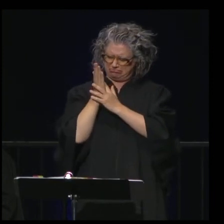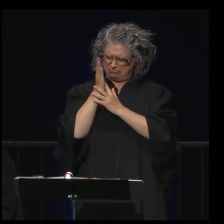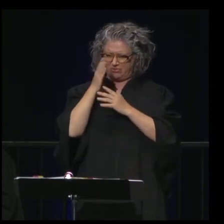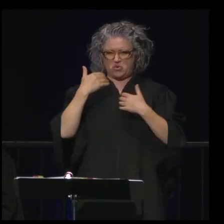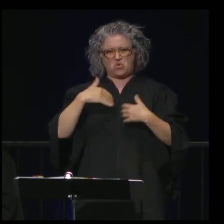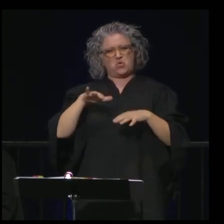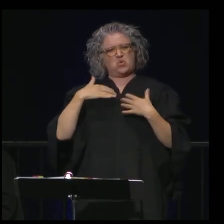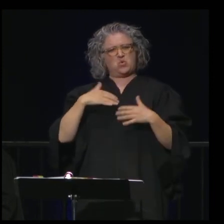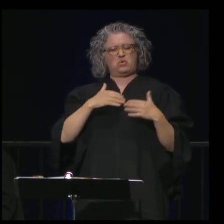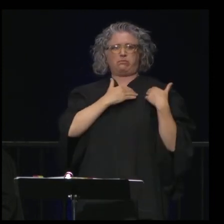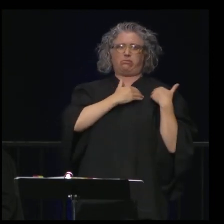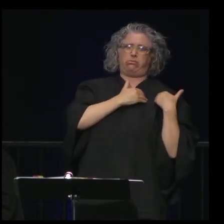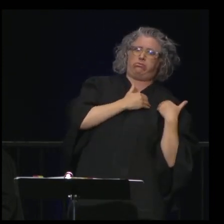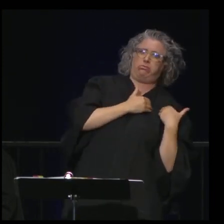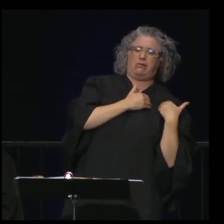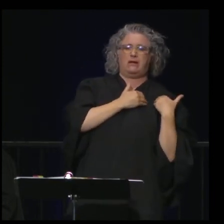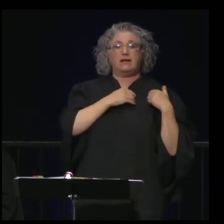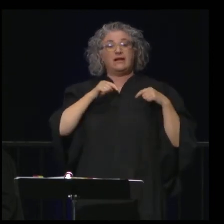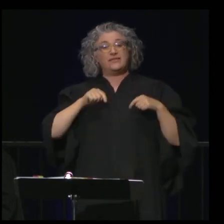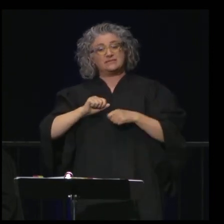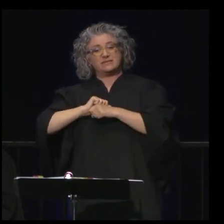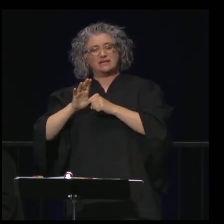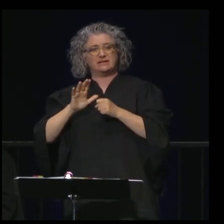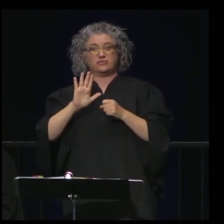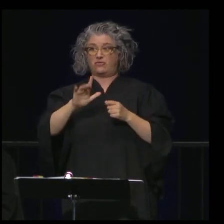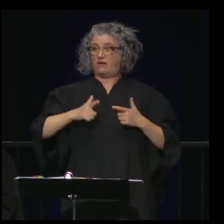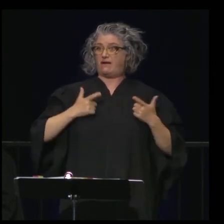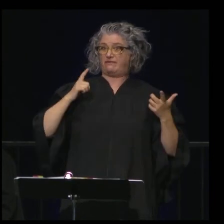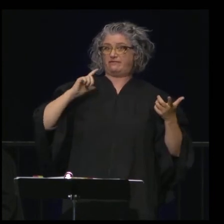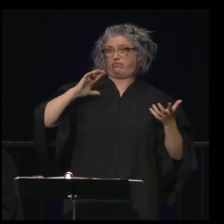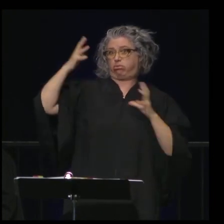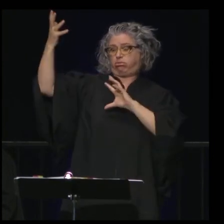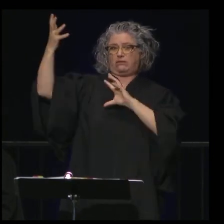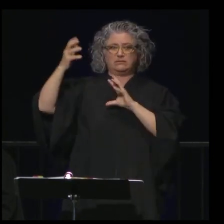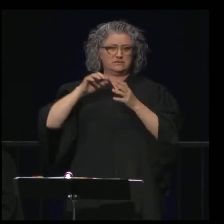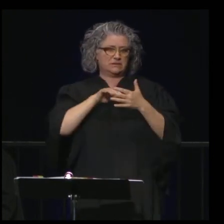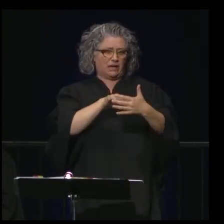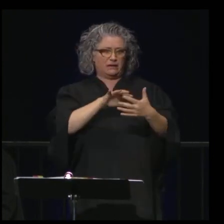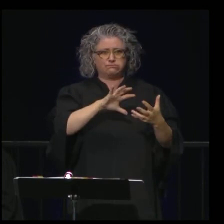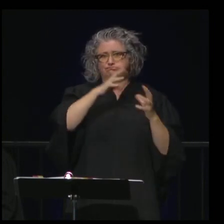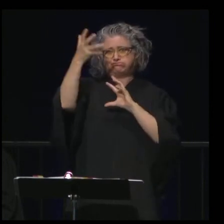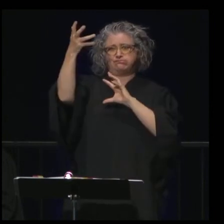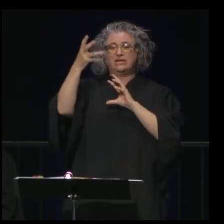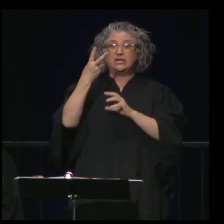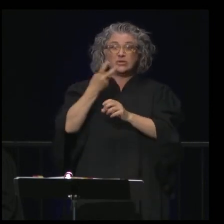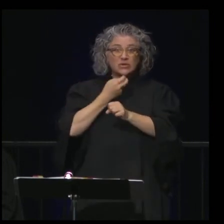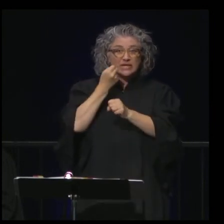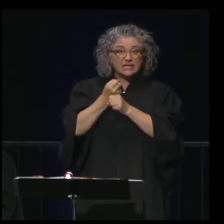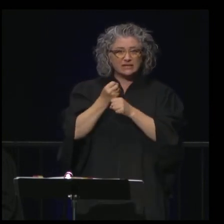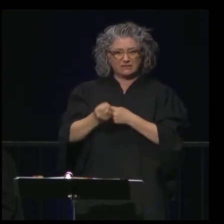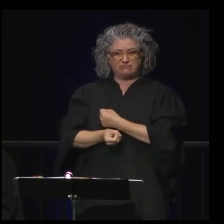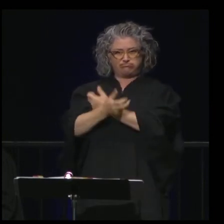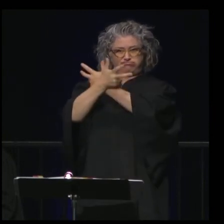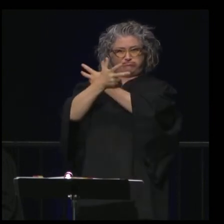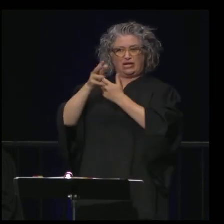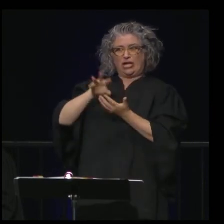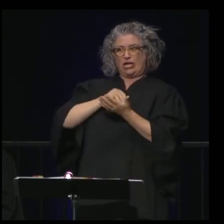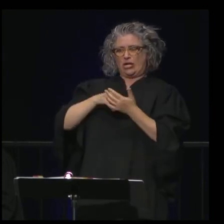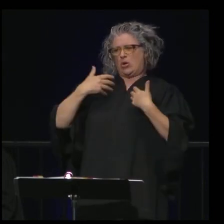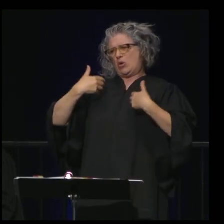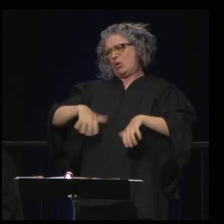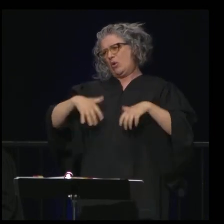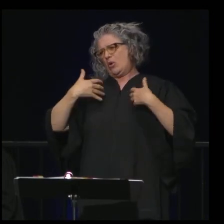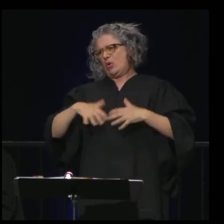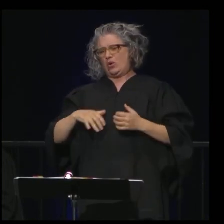This pandemic upended all your lives and your studies. You completed 2 whole years of remote learning. You had to